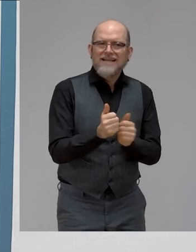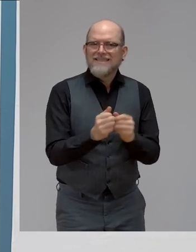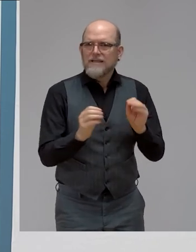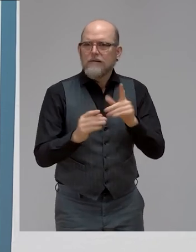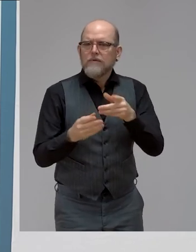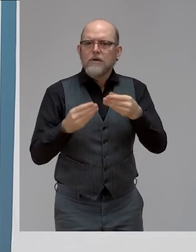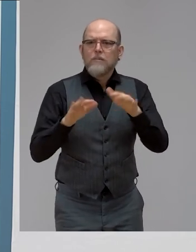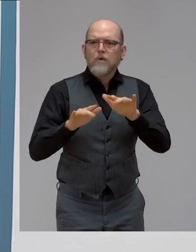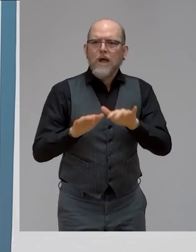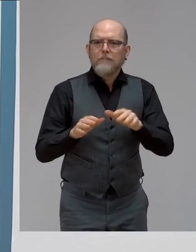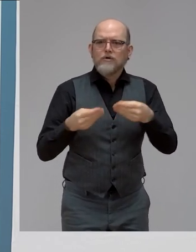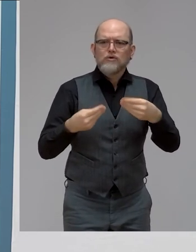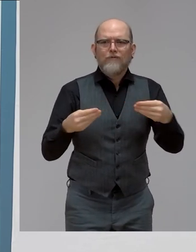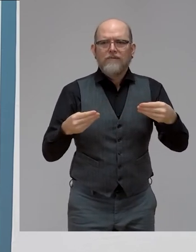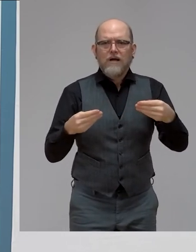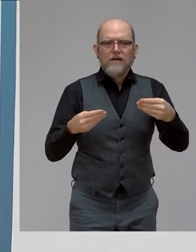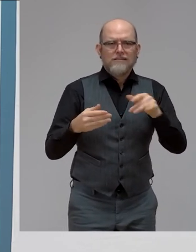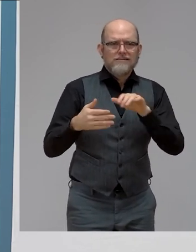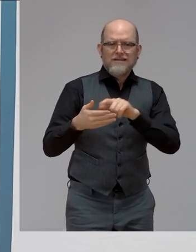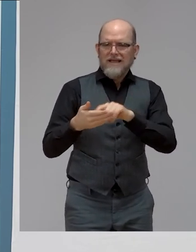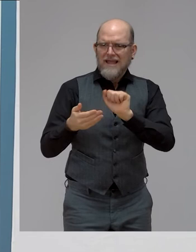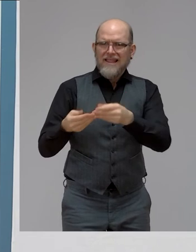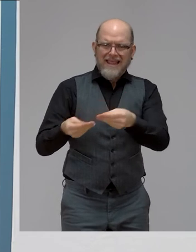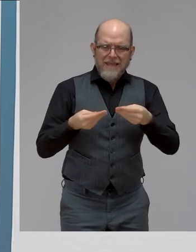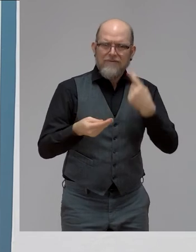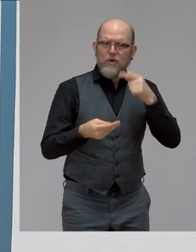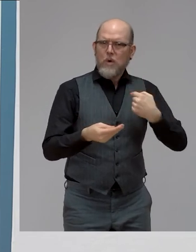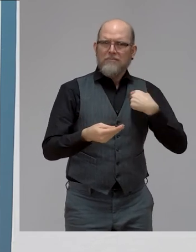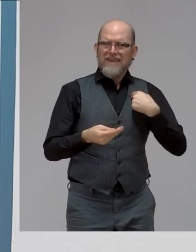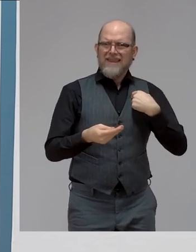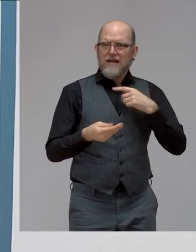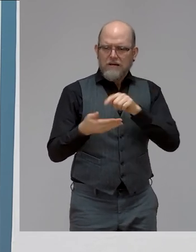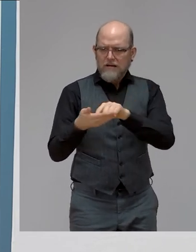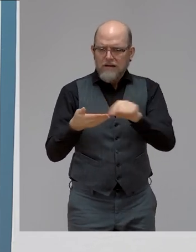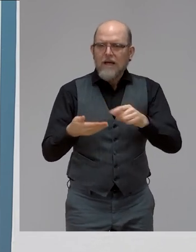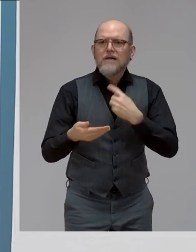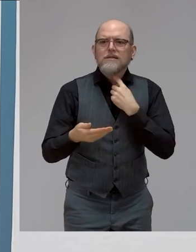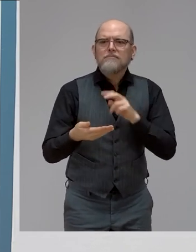recognition on the market, like screen readers, braille displays,